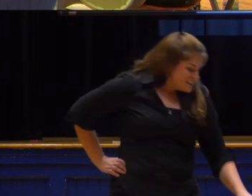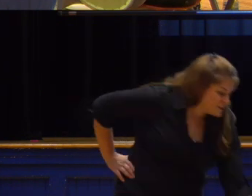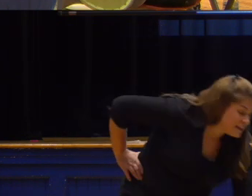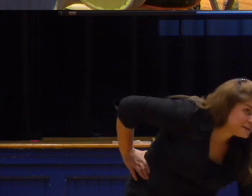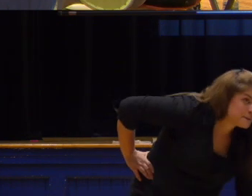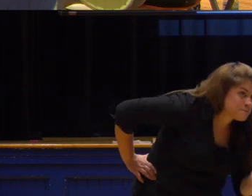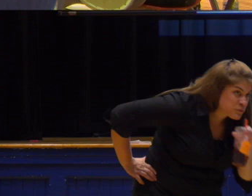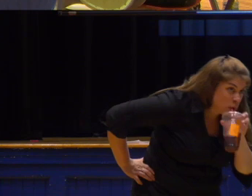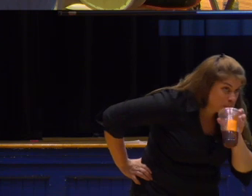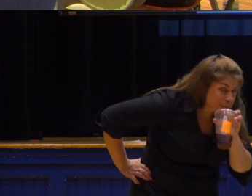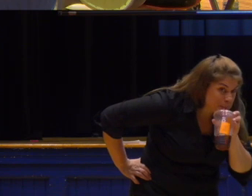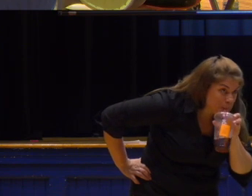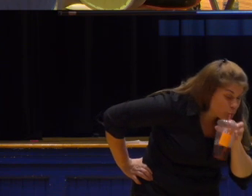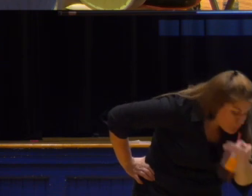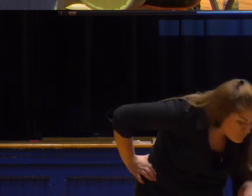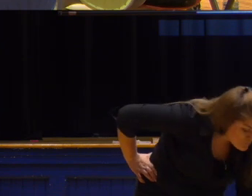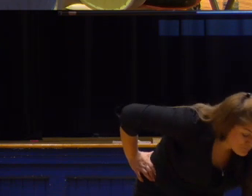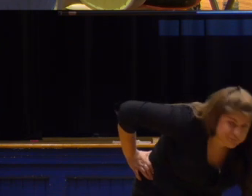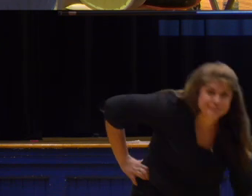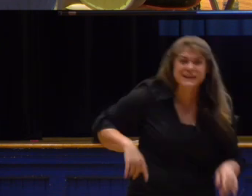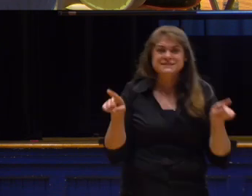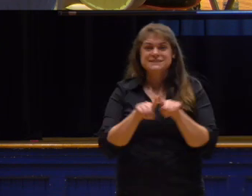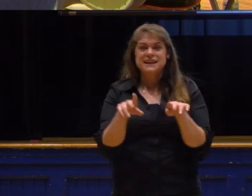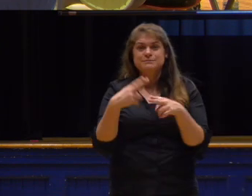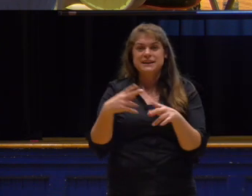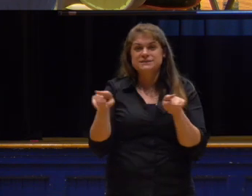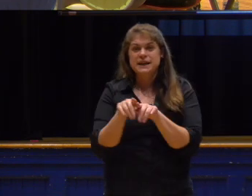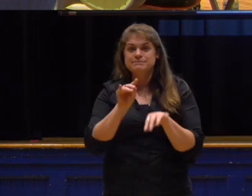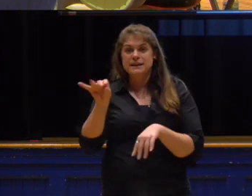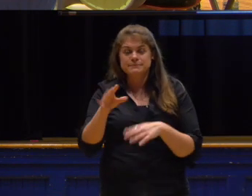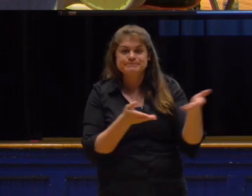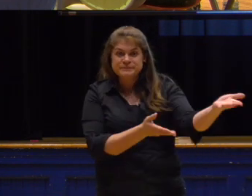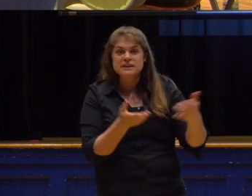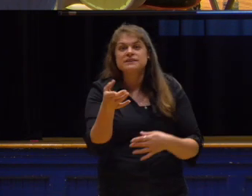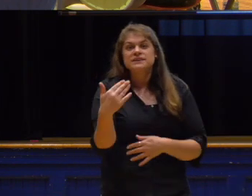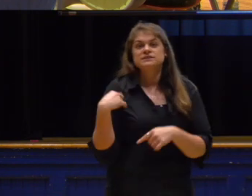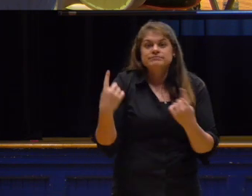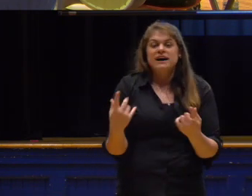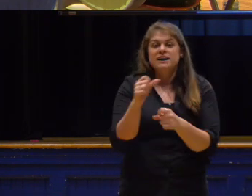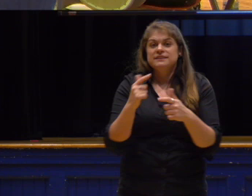All right, my second trip up here, my name hasn't changed, nor has the spelling. But I will tell you that I've been a